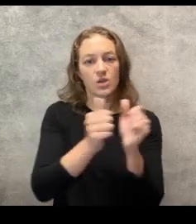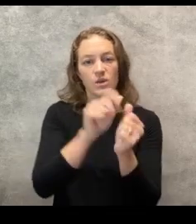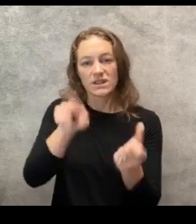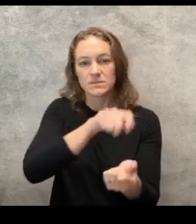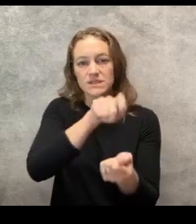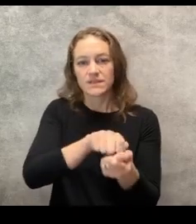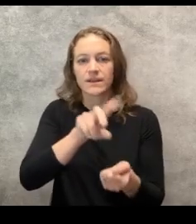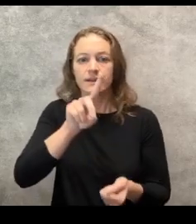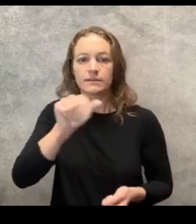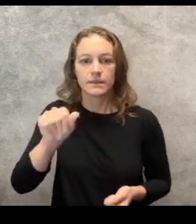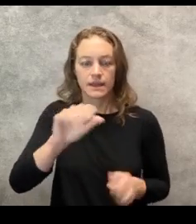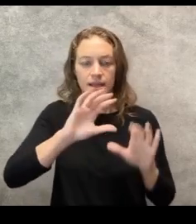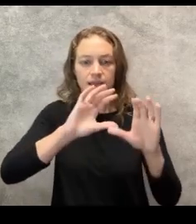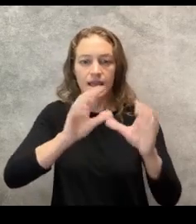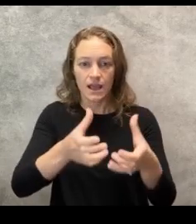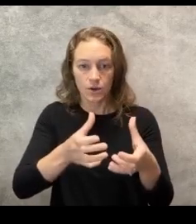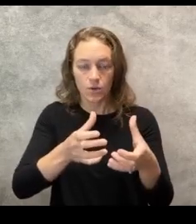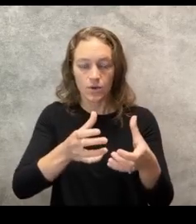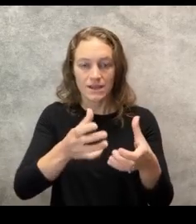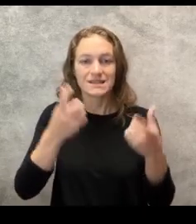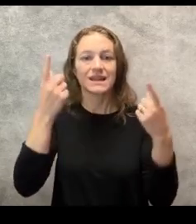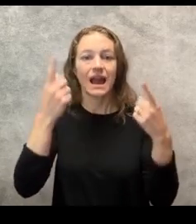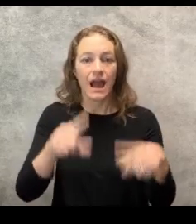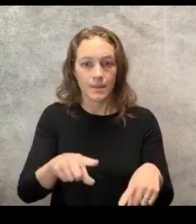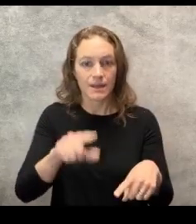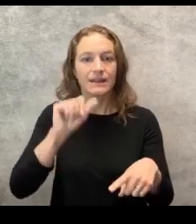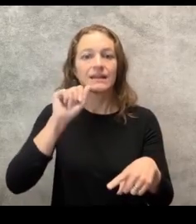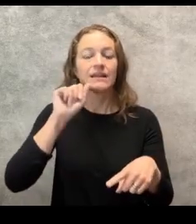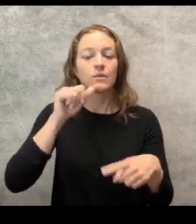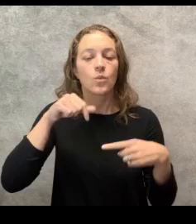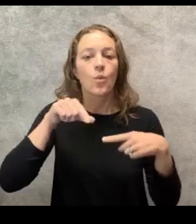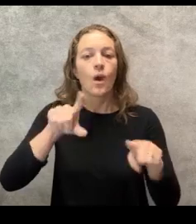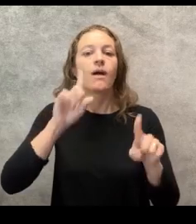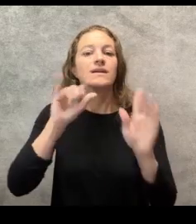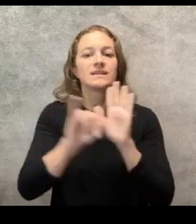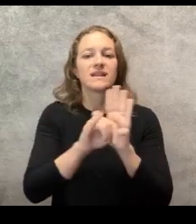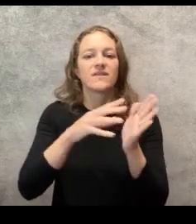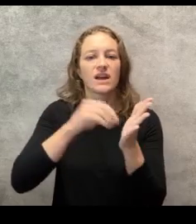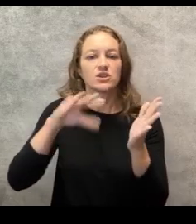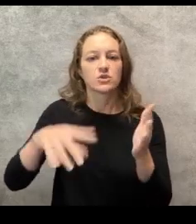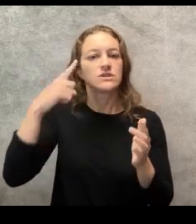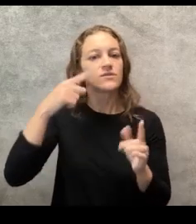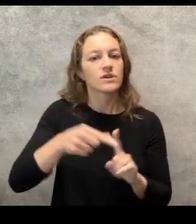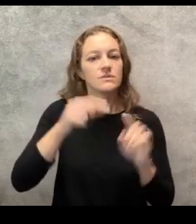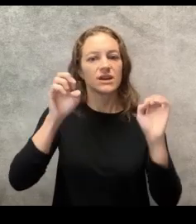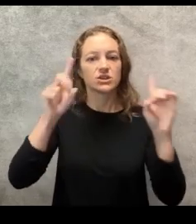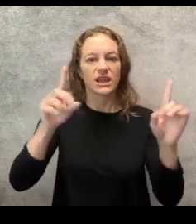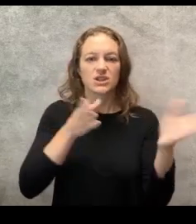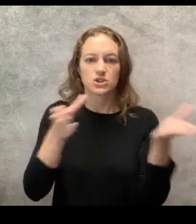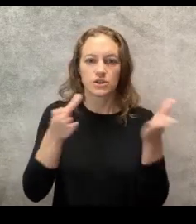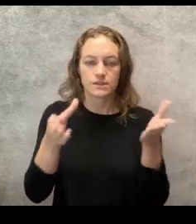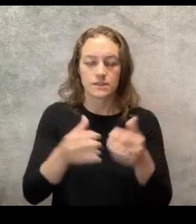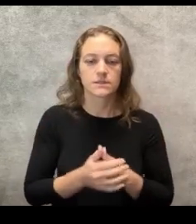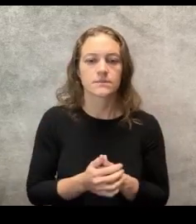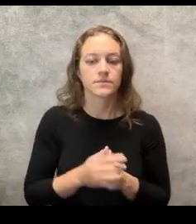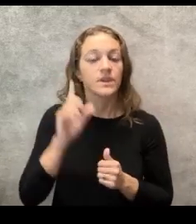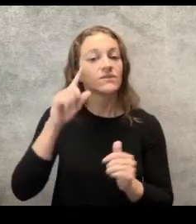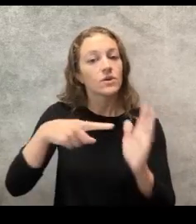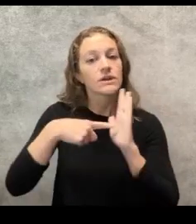disability category exists when identifying students for special education services. For